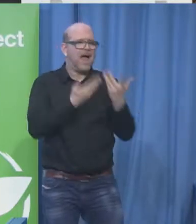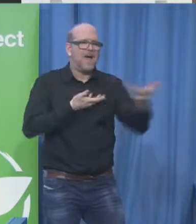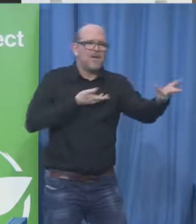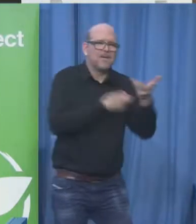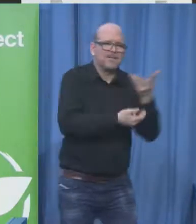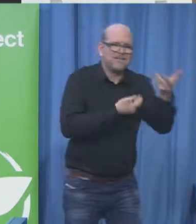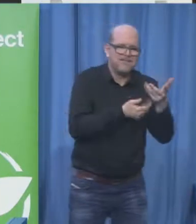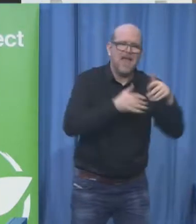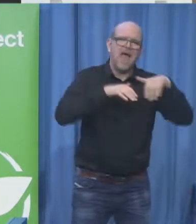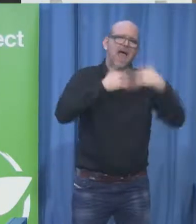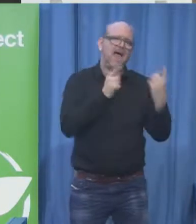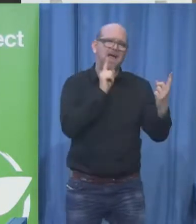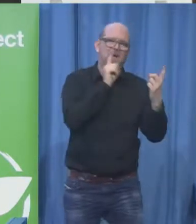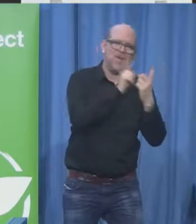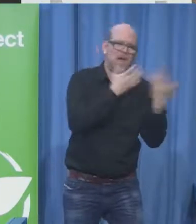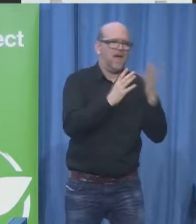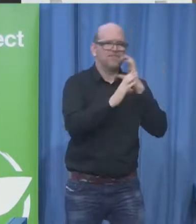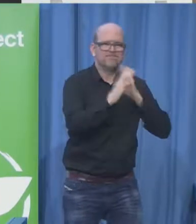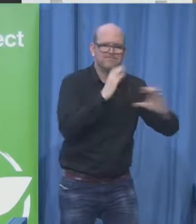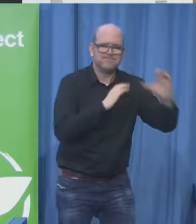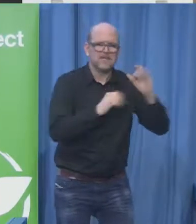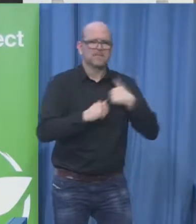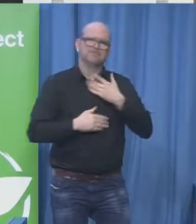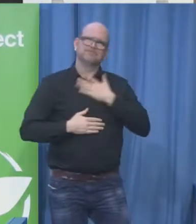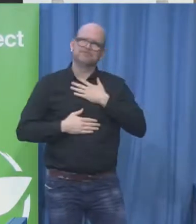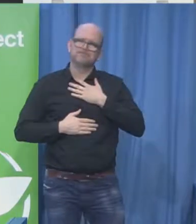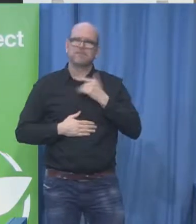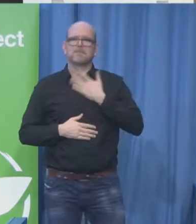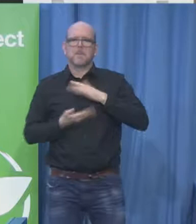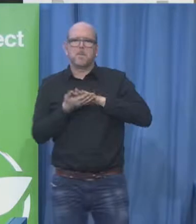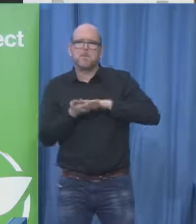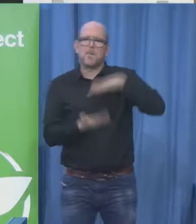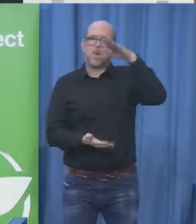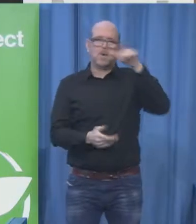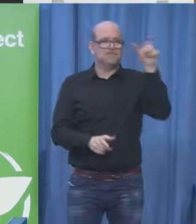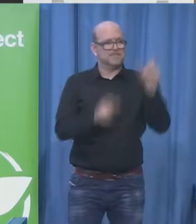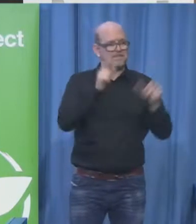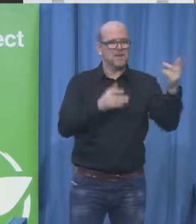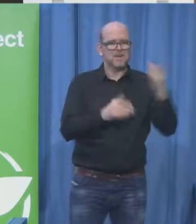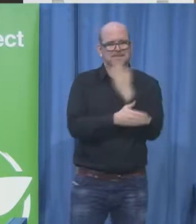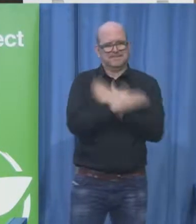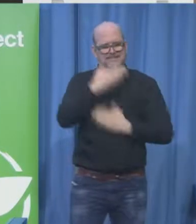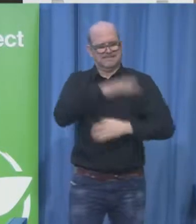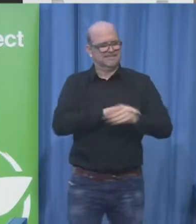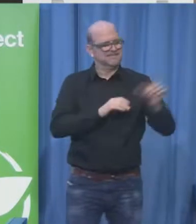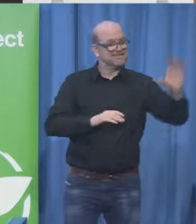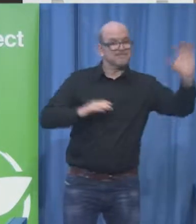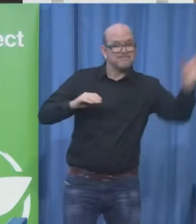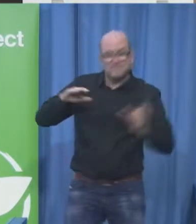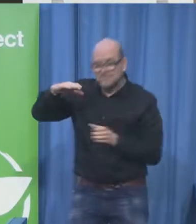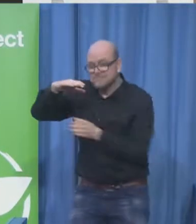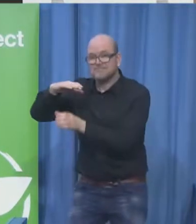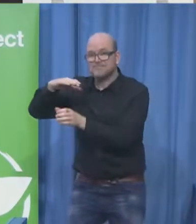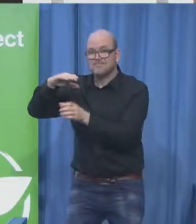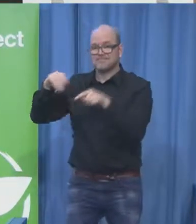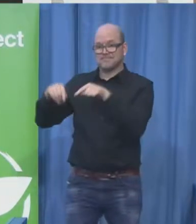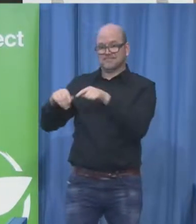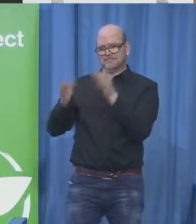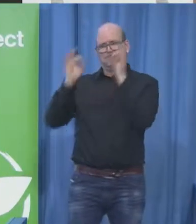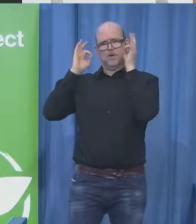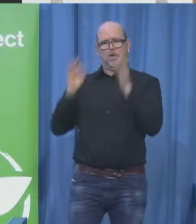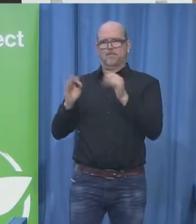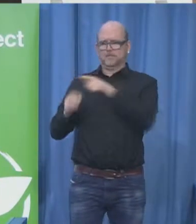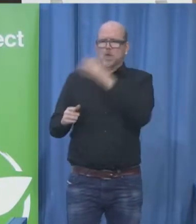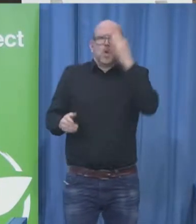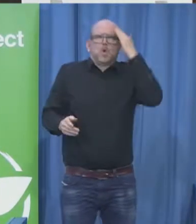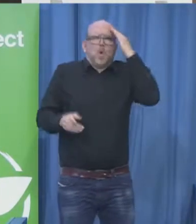of disabled people across businesses working alongside able-bodied all together in an inclusive environment. You cannot put a value